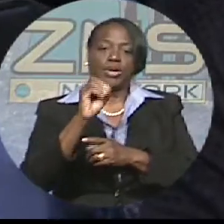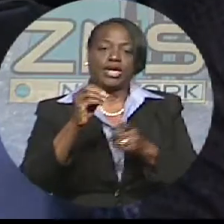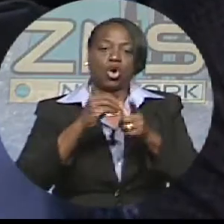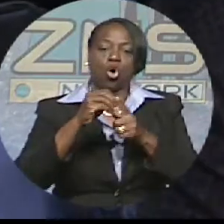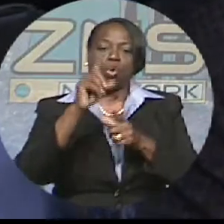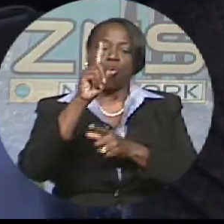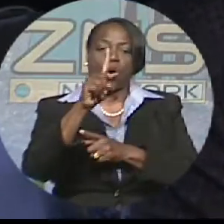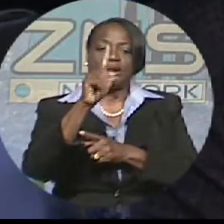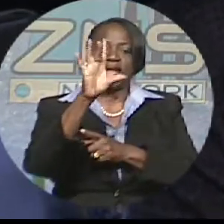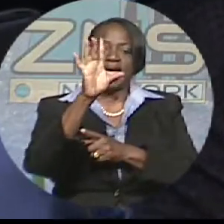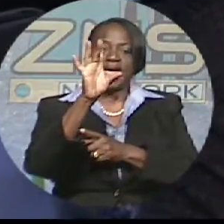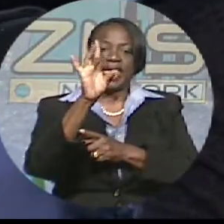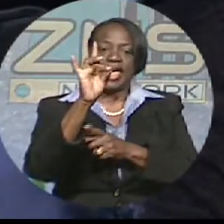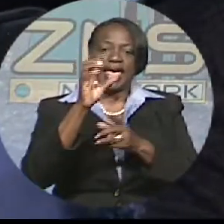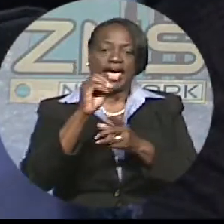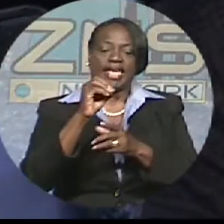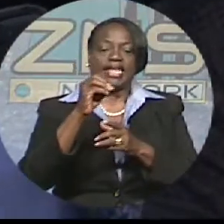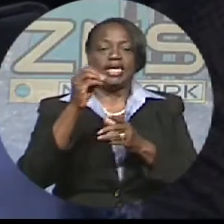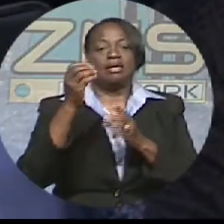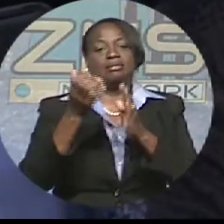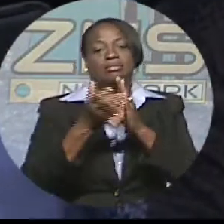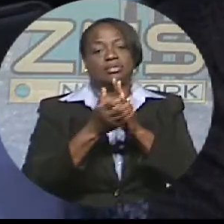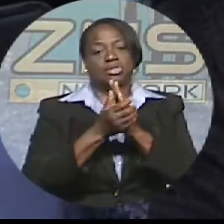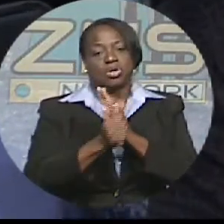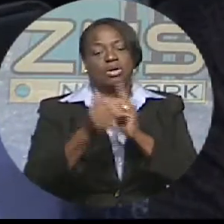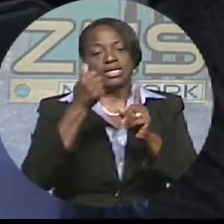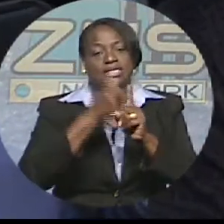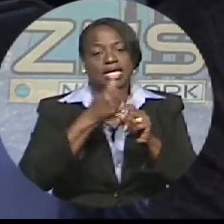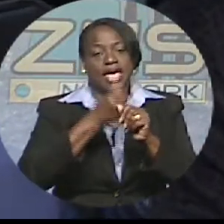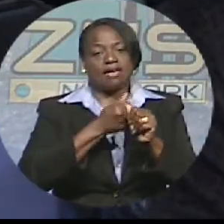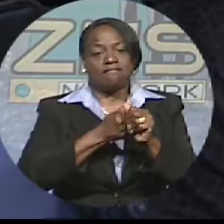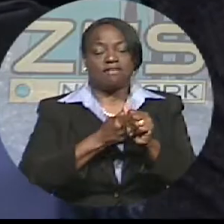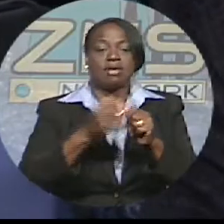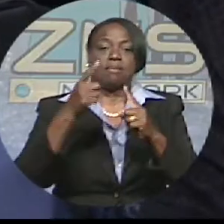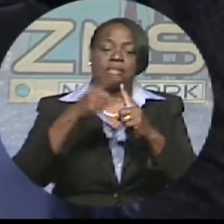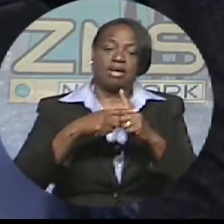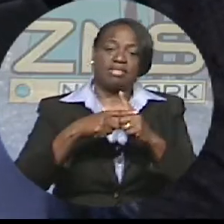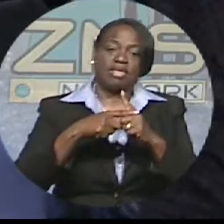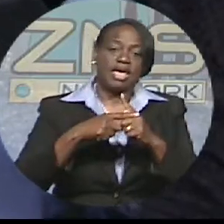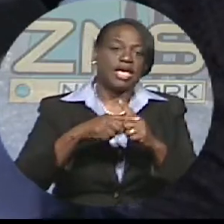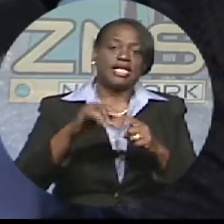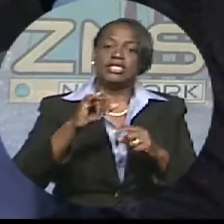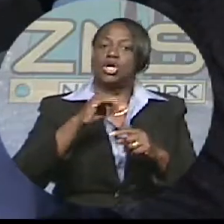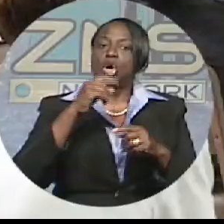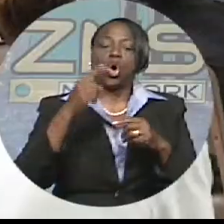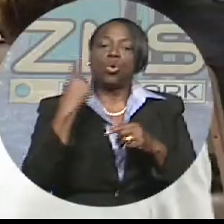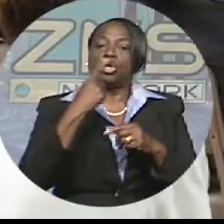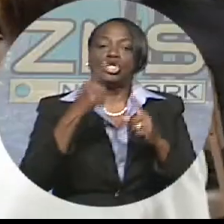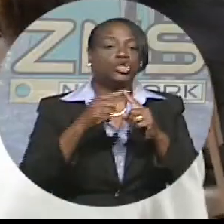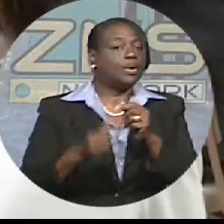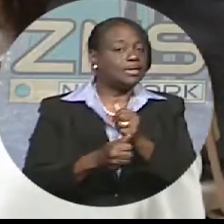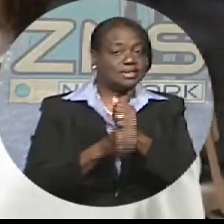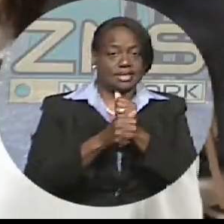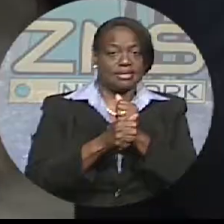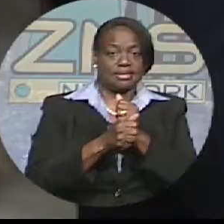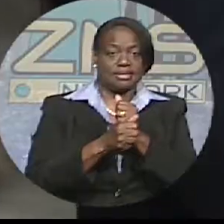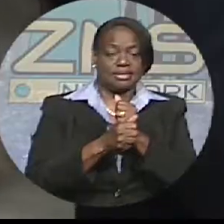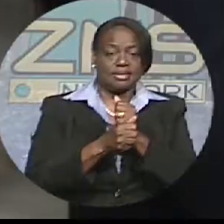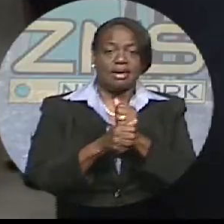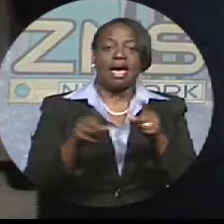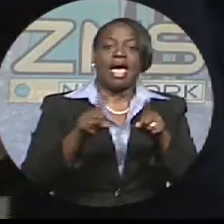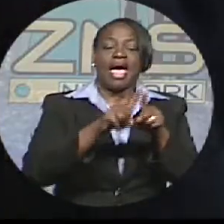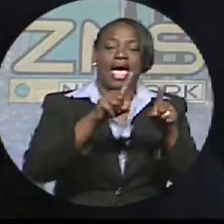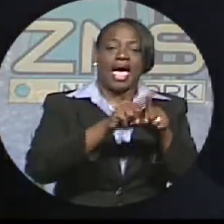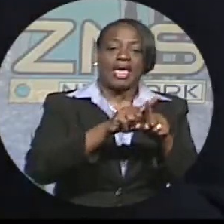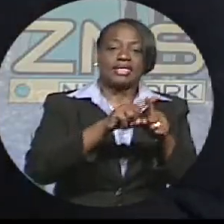$180 per month, because it's meant to supplement, and to assist. As the program unfolds,